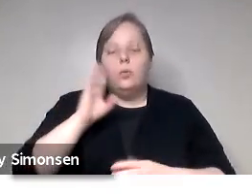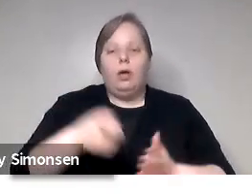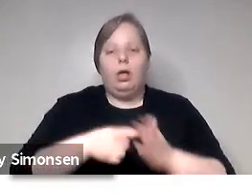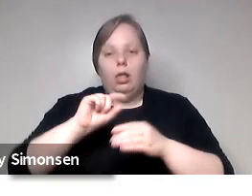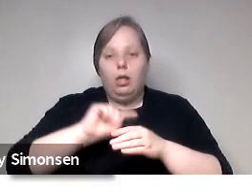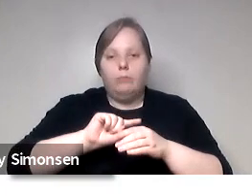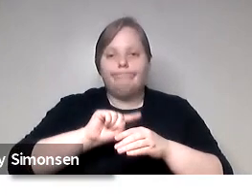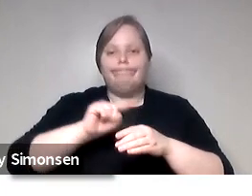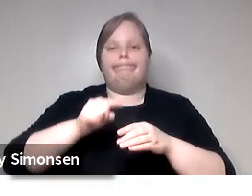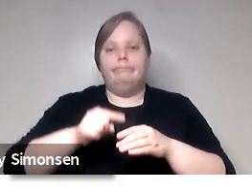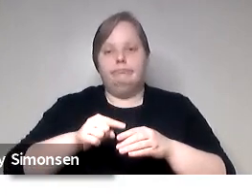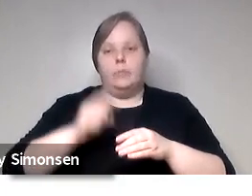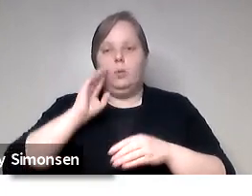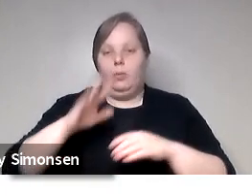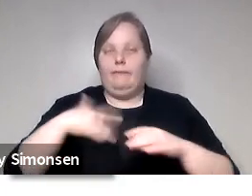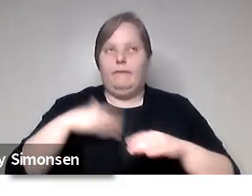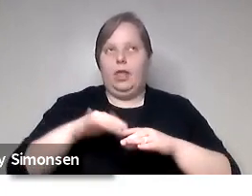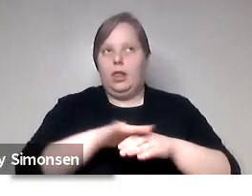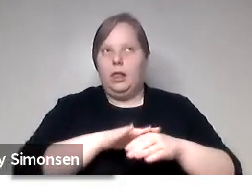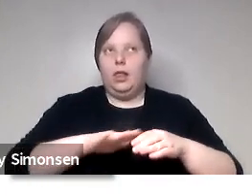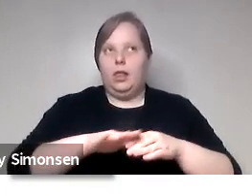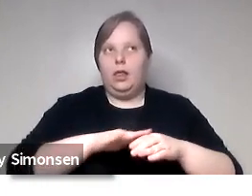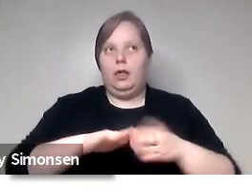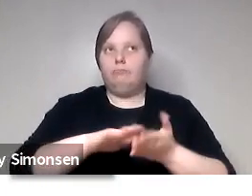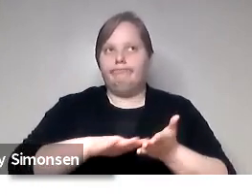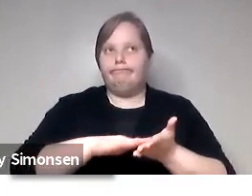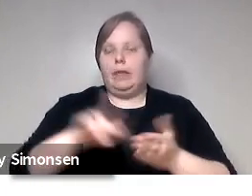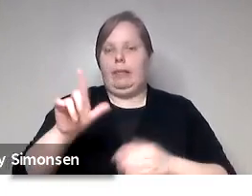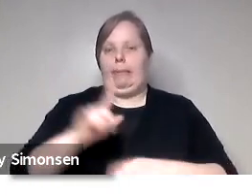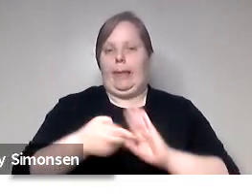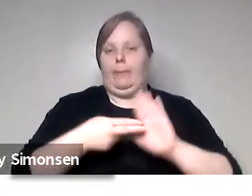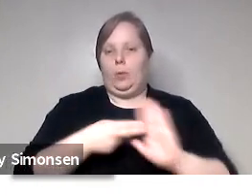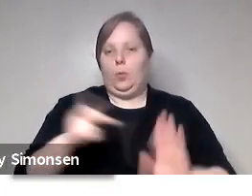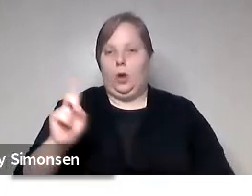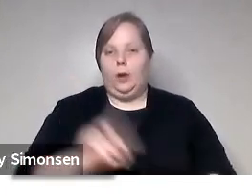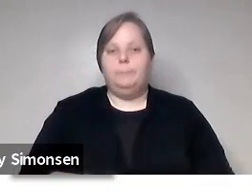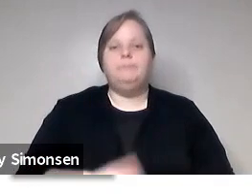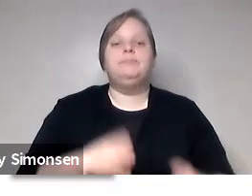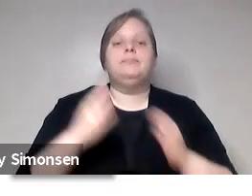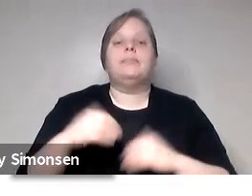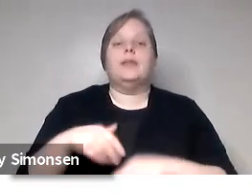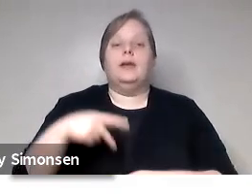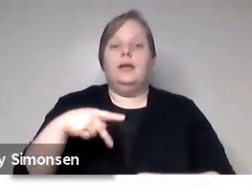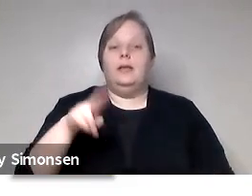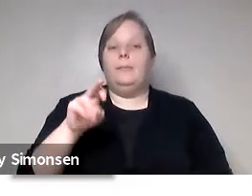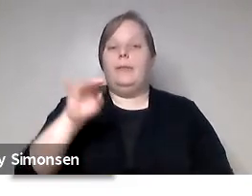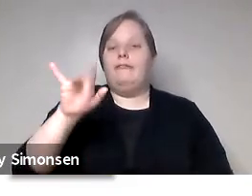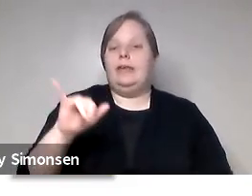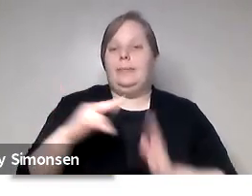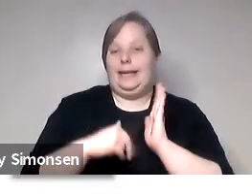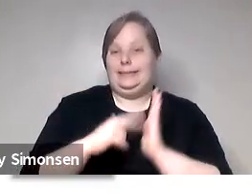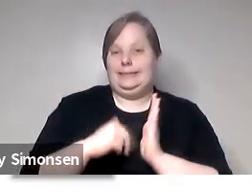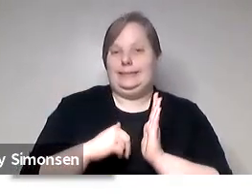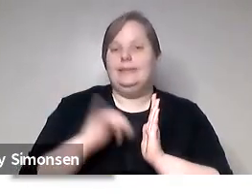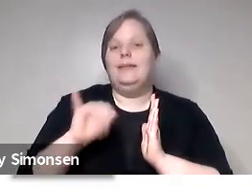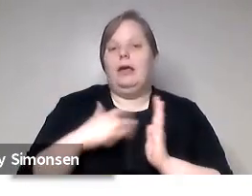raised edge on the paint. And finally, puffy paint. That is a